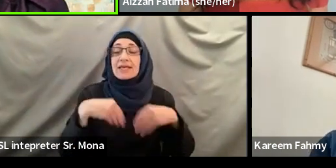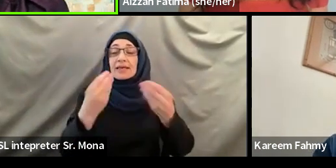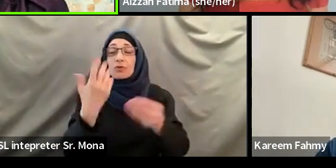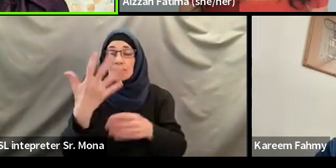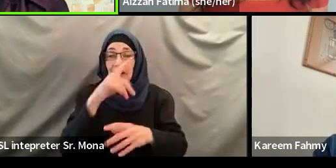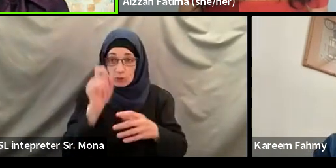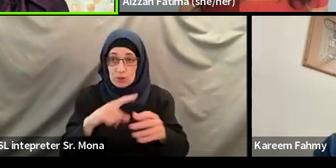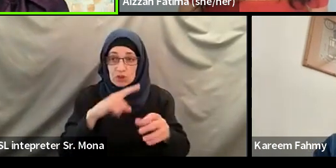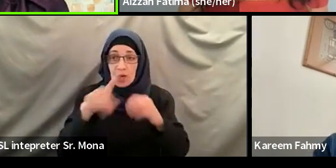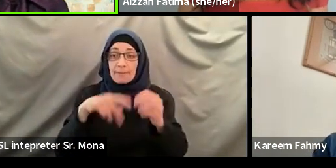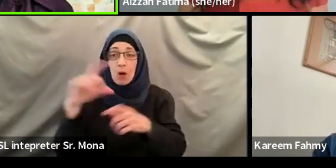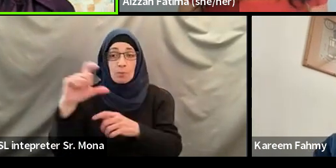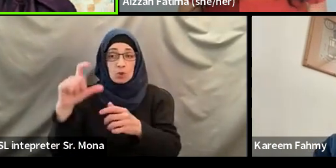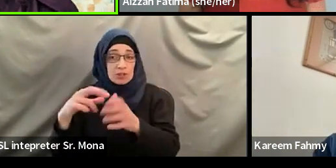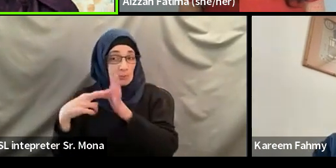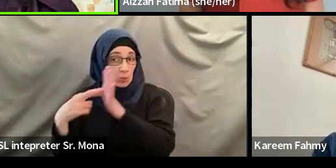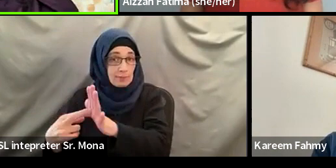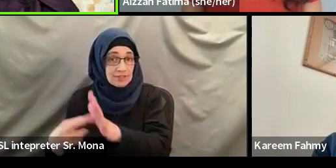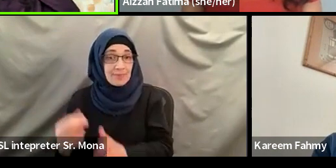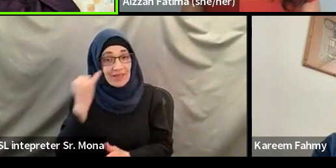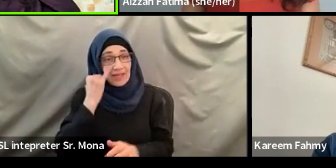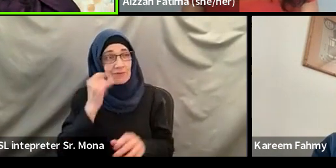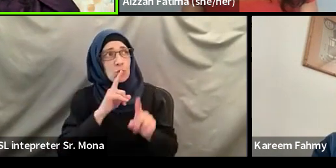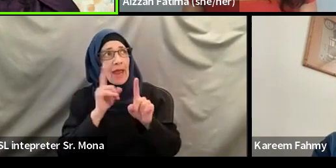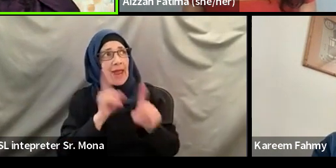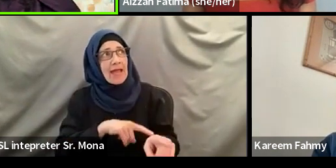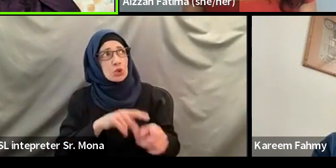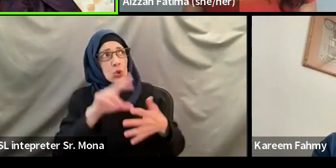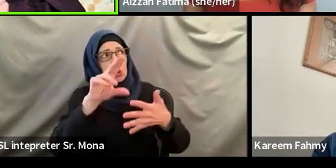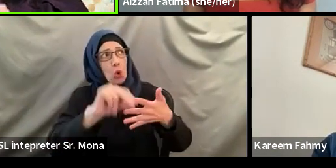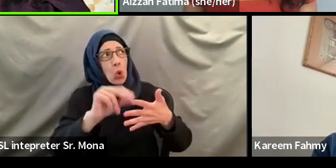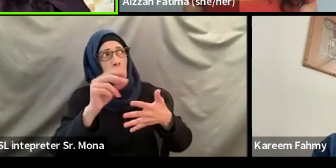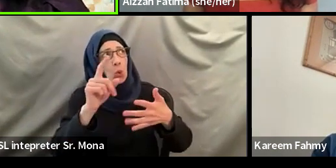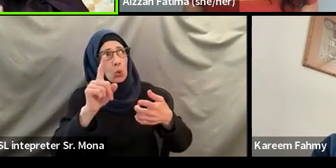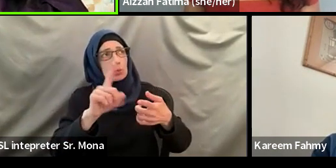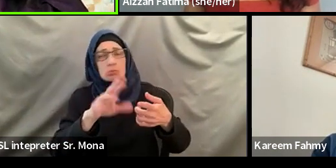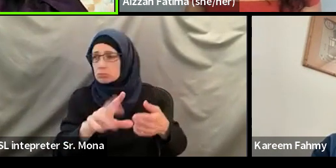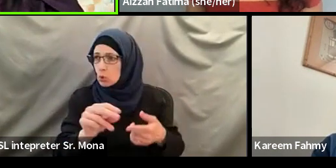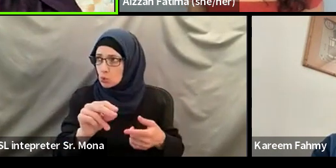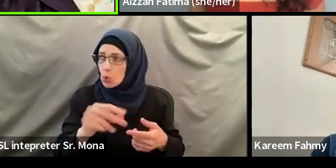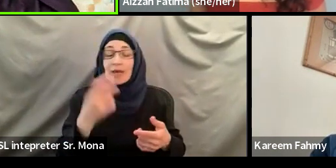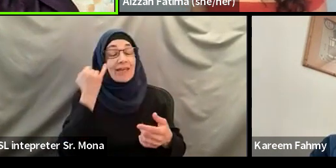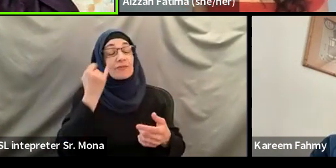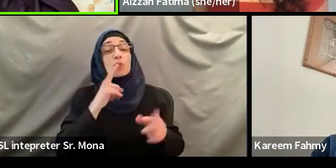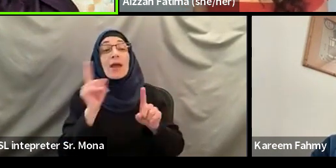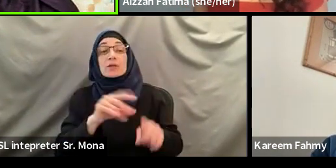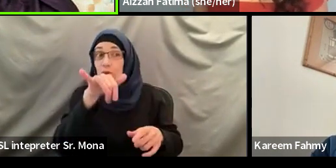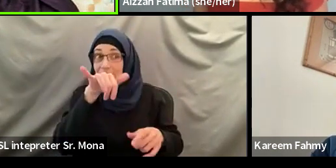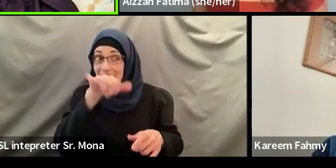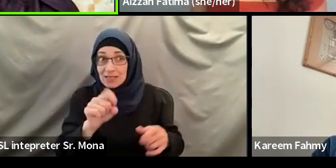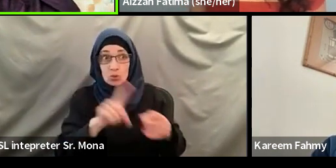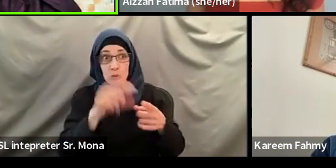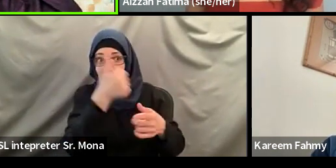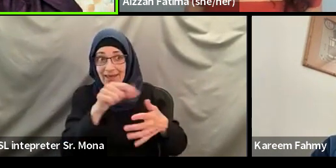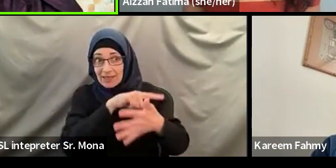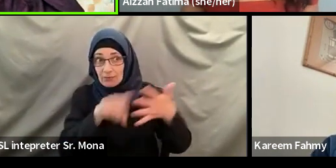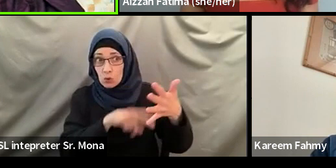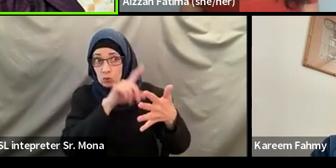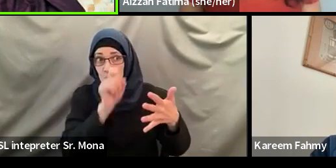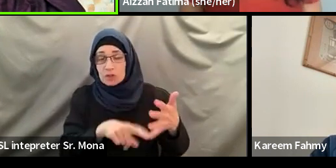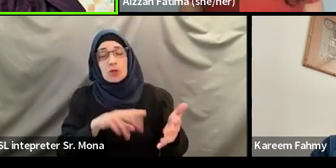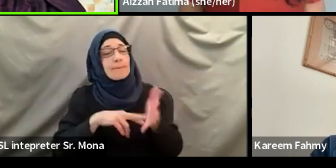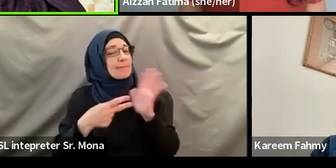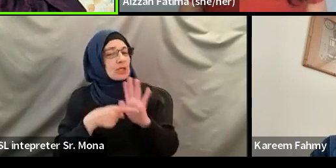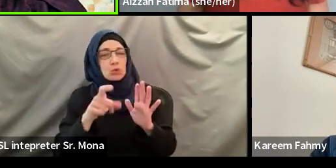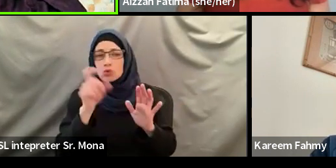if the answer is no, I believe, to any of those, or excuse me, yes to any of the questions, you likely should not